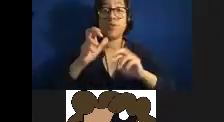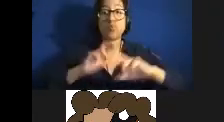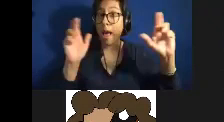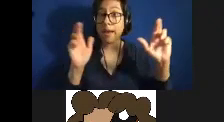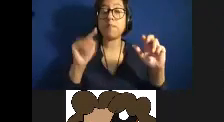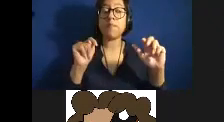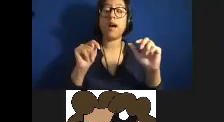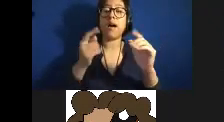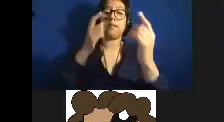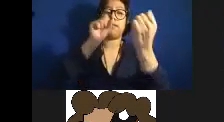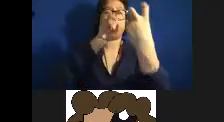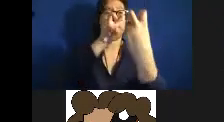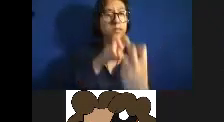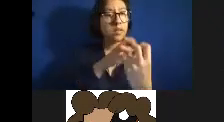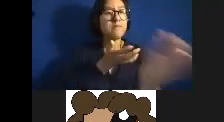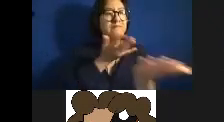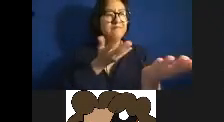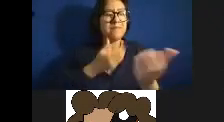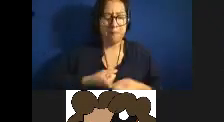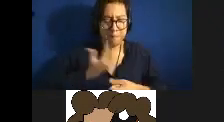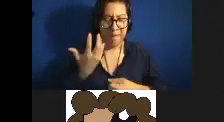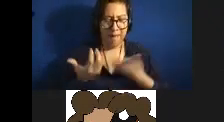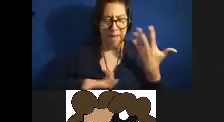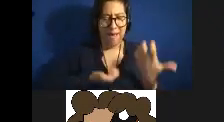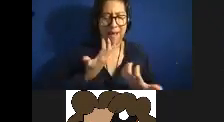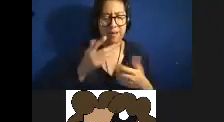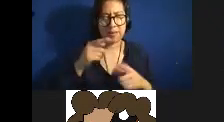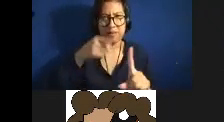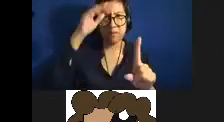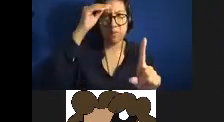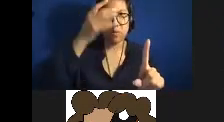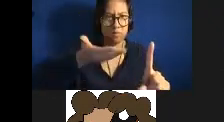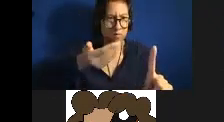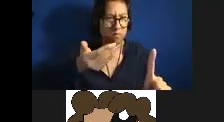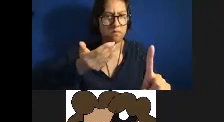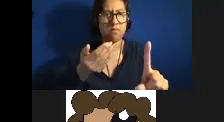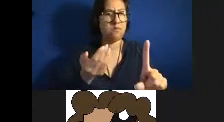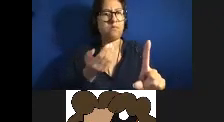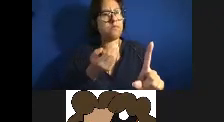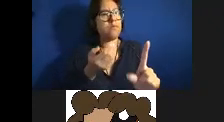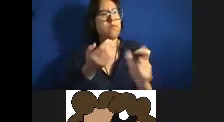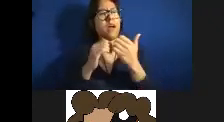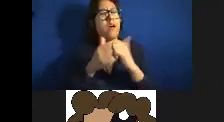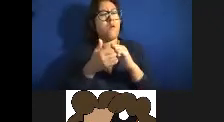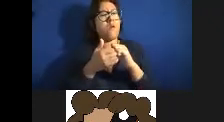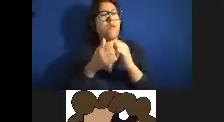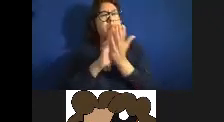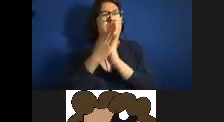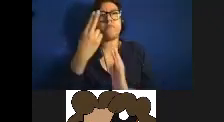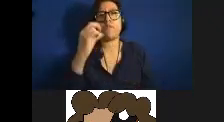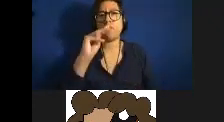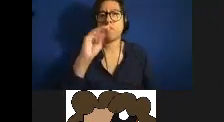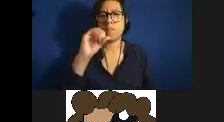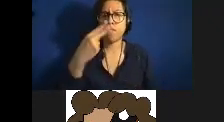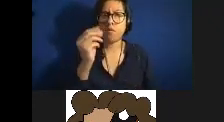But really having to help him unpack, right? Like, what it means to, you know, understand that while that experience is unique to